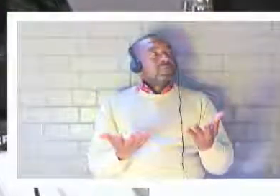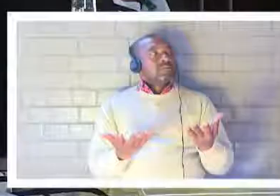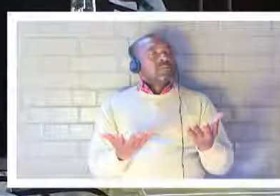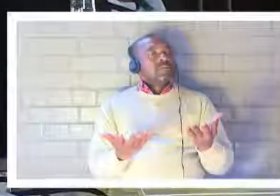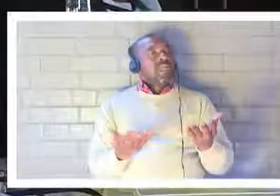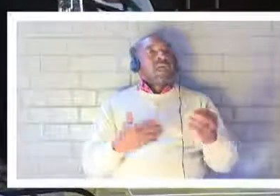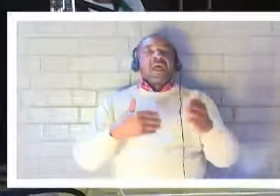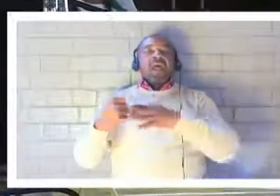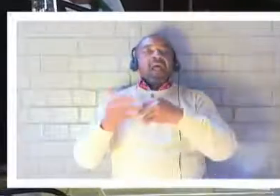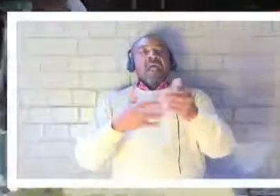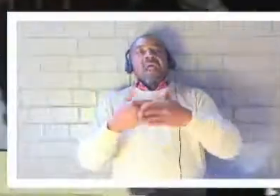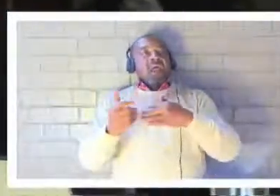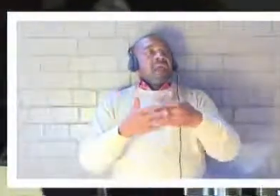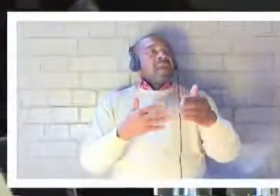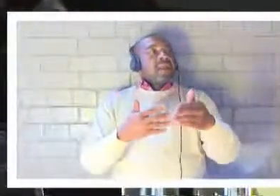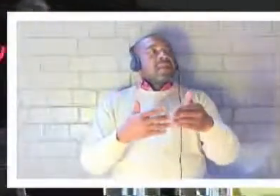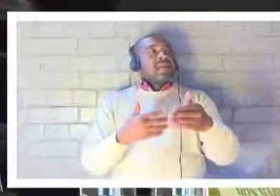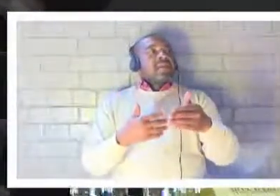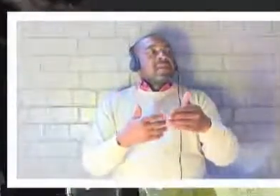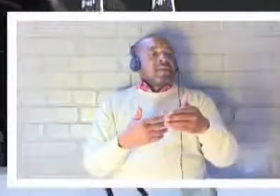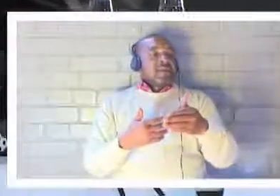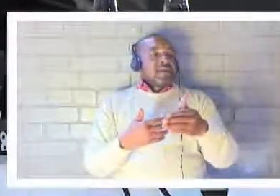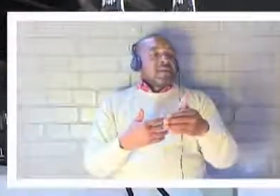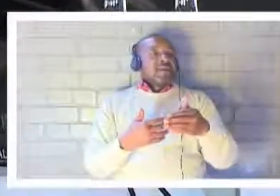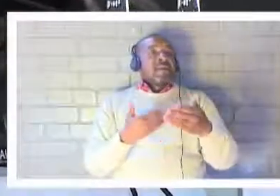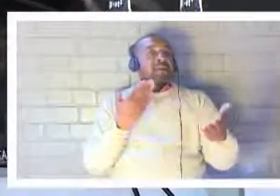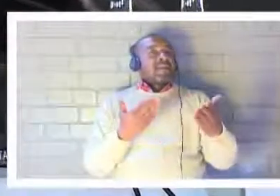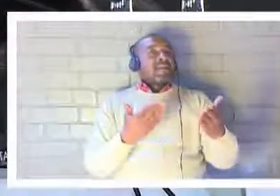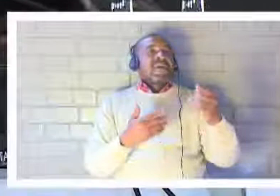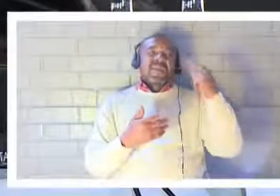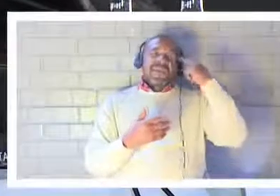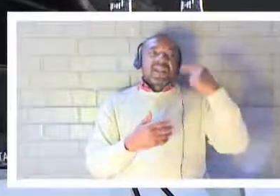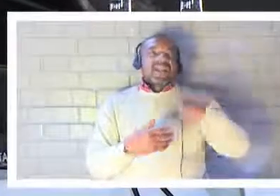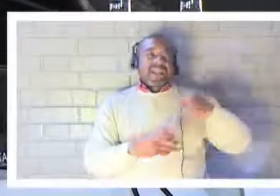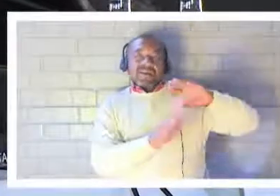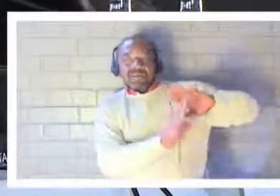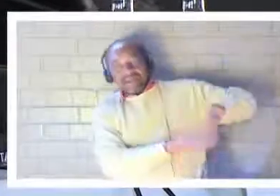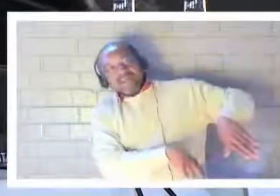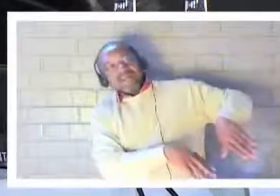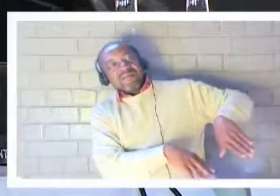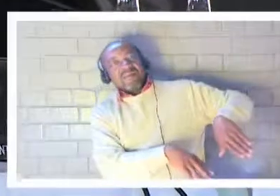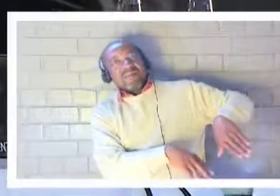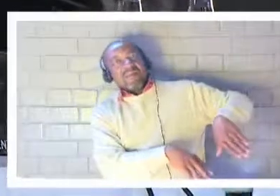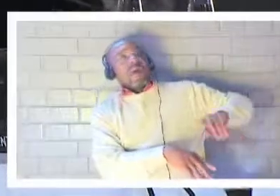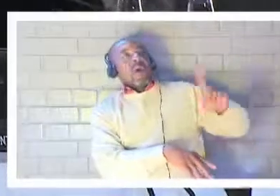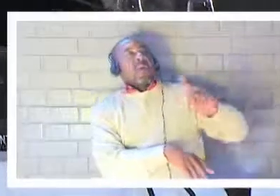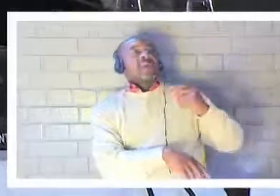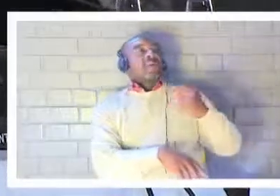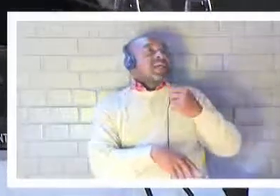Is there anyone who probably would have been left who thought what has been raised